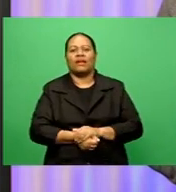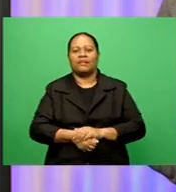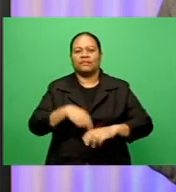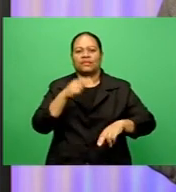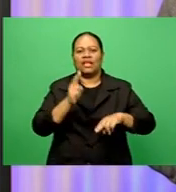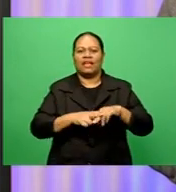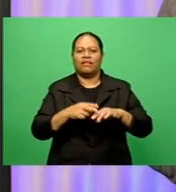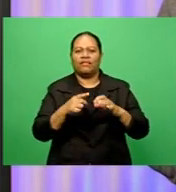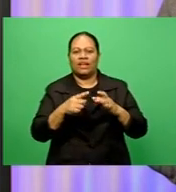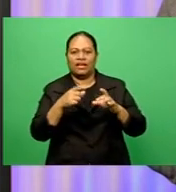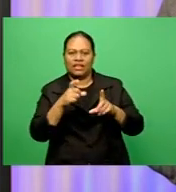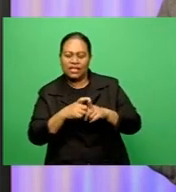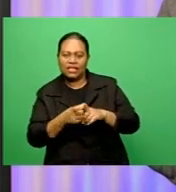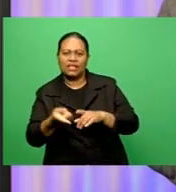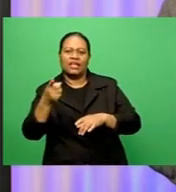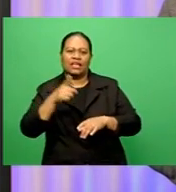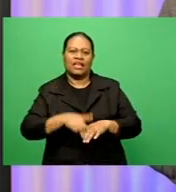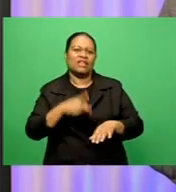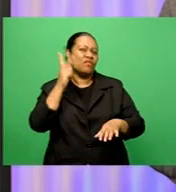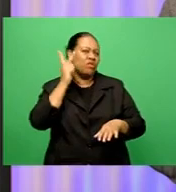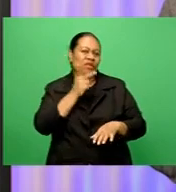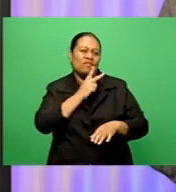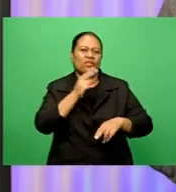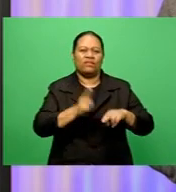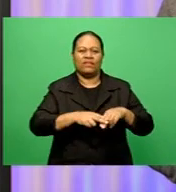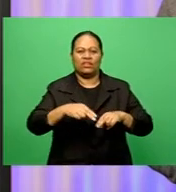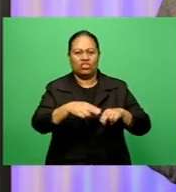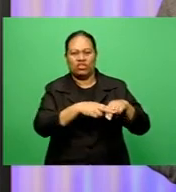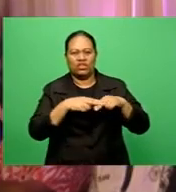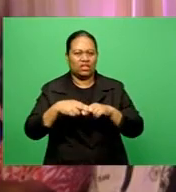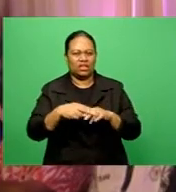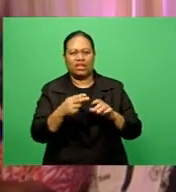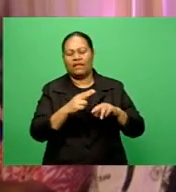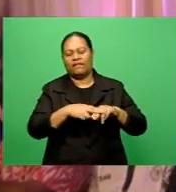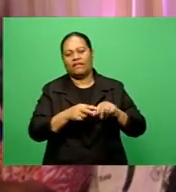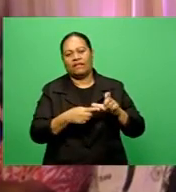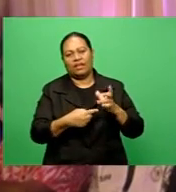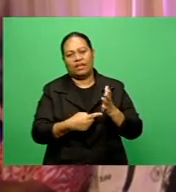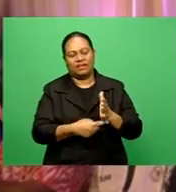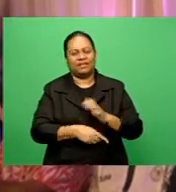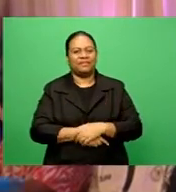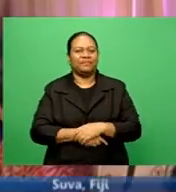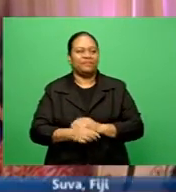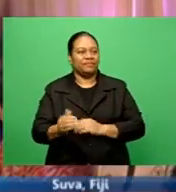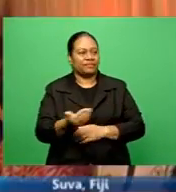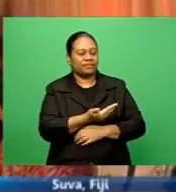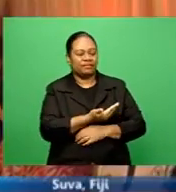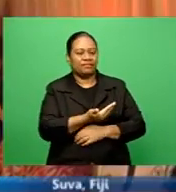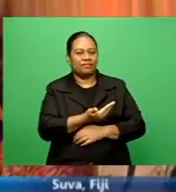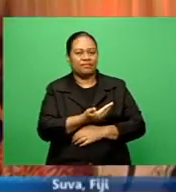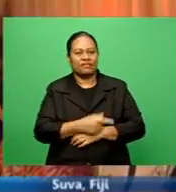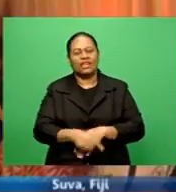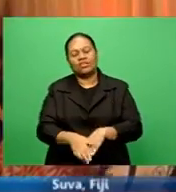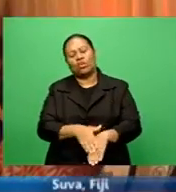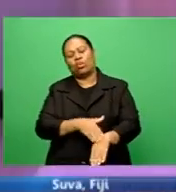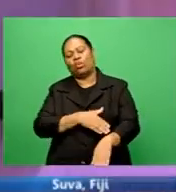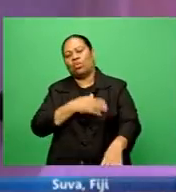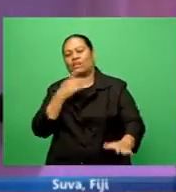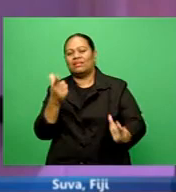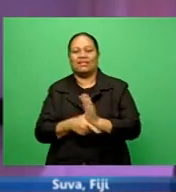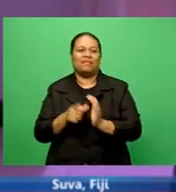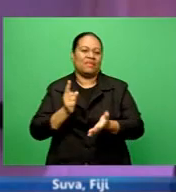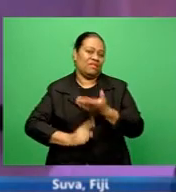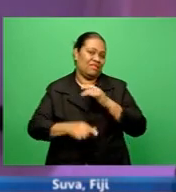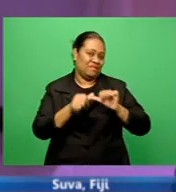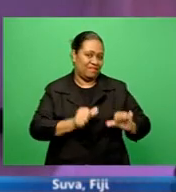Vodafone Fiji Fact, and the Vodafone Premier League. The titles has been long time coming for Suva Football